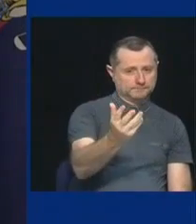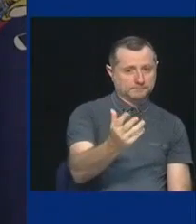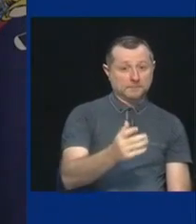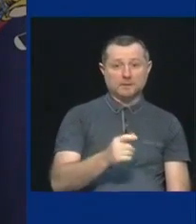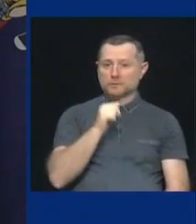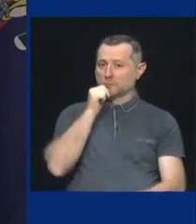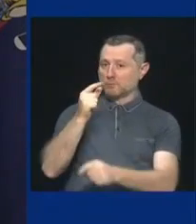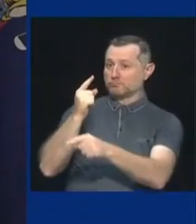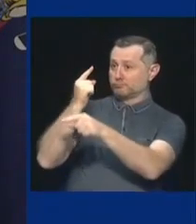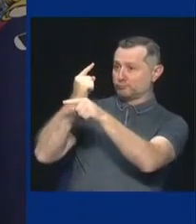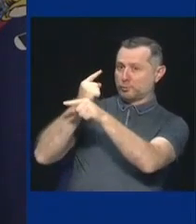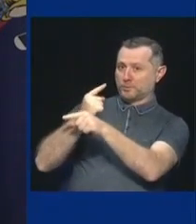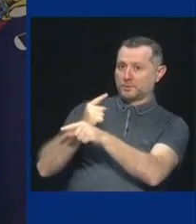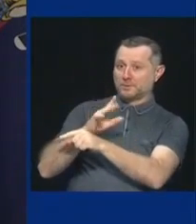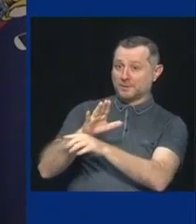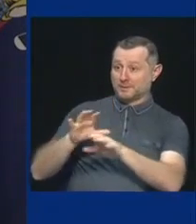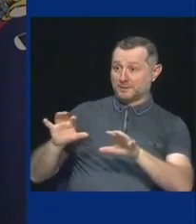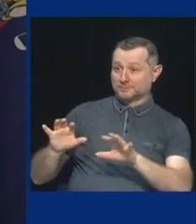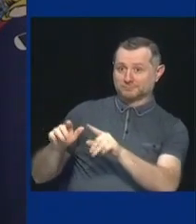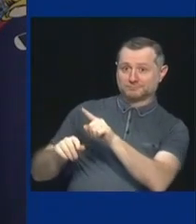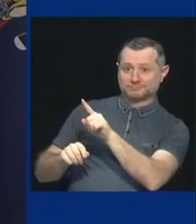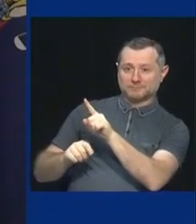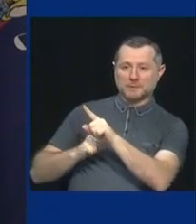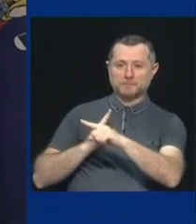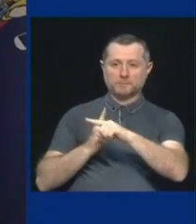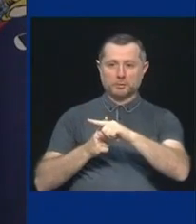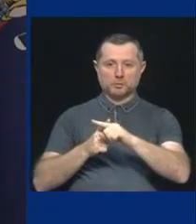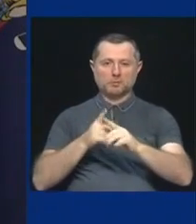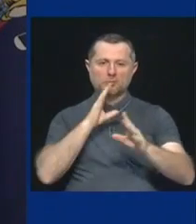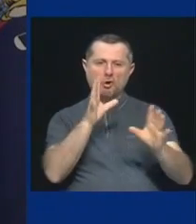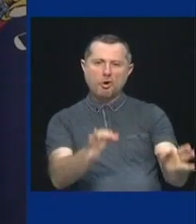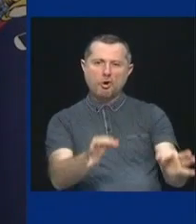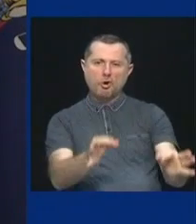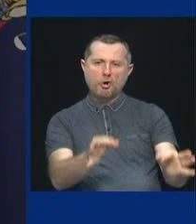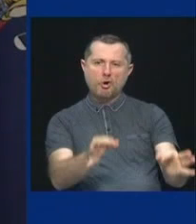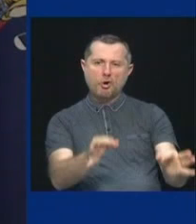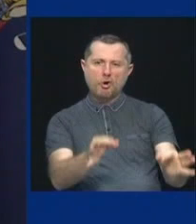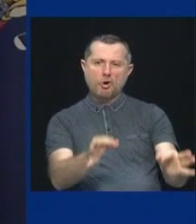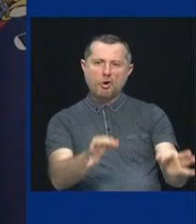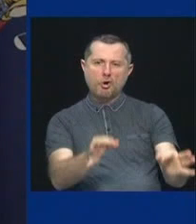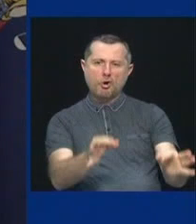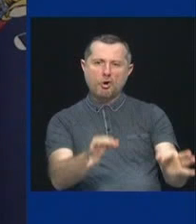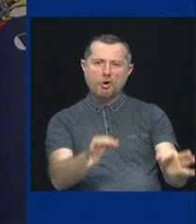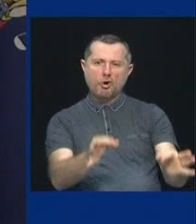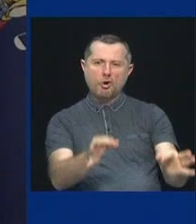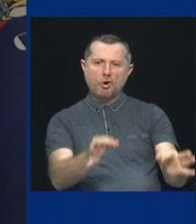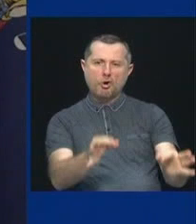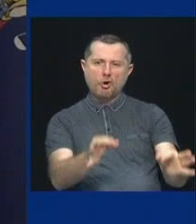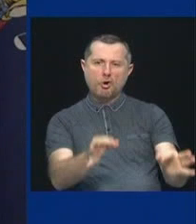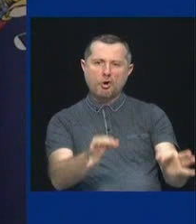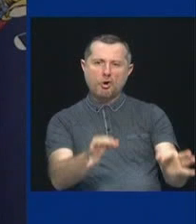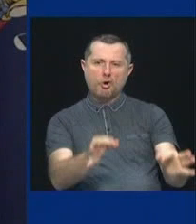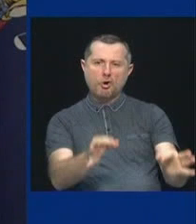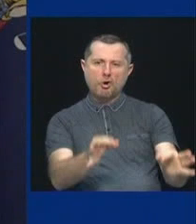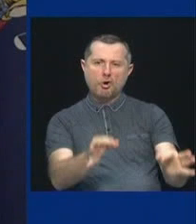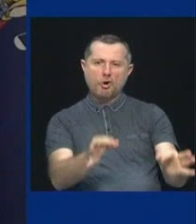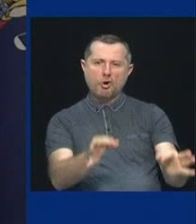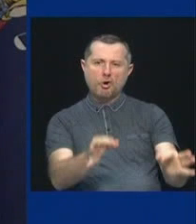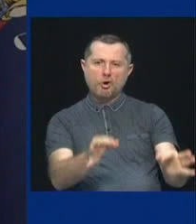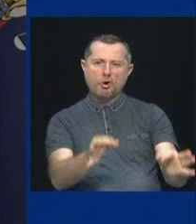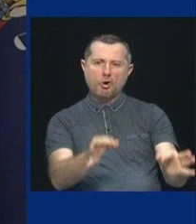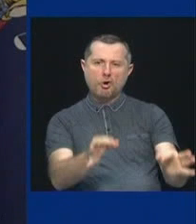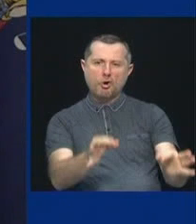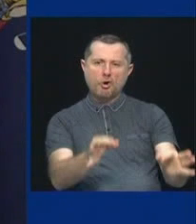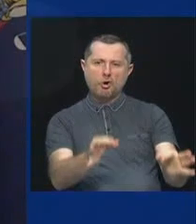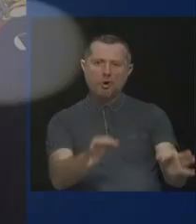from now, is going to be facing, that's forcible touching and sexual abuse in the third degree. Those are A and B class misdemeanors,